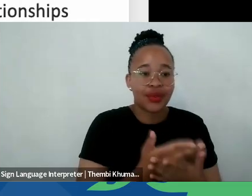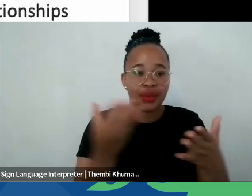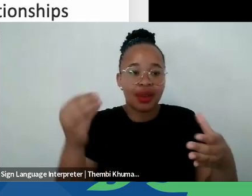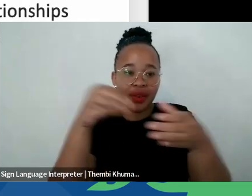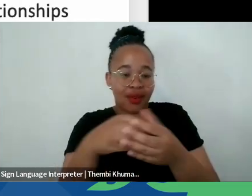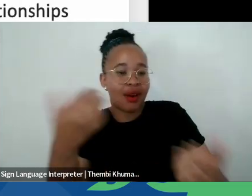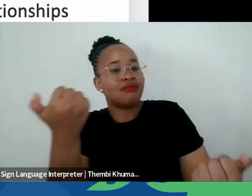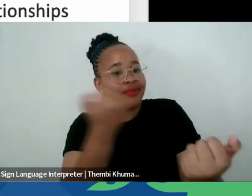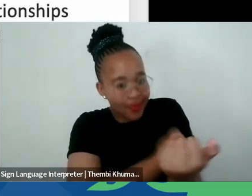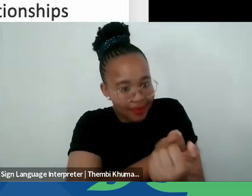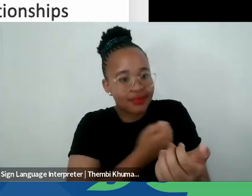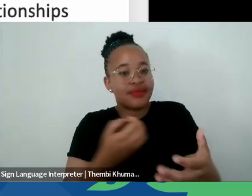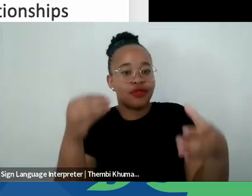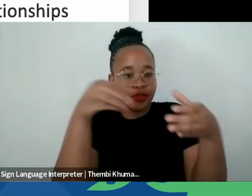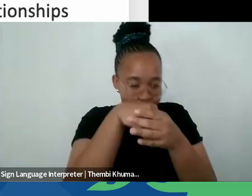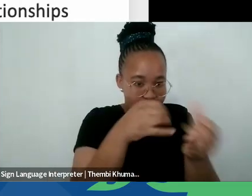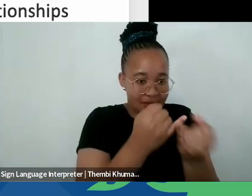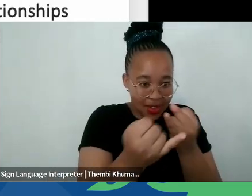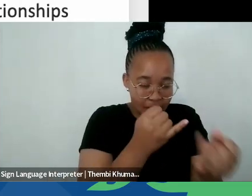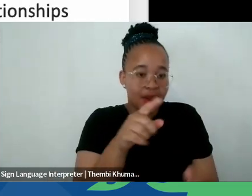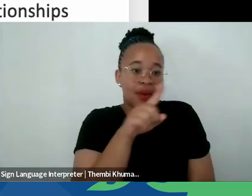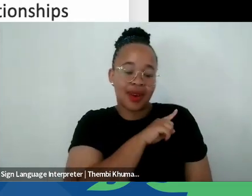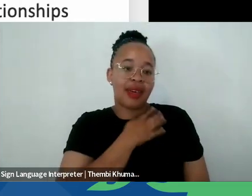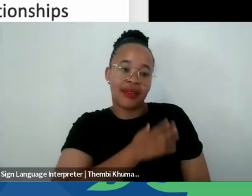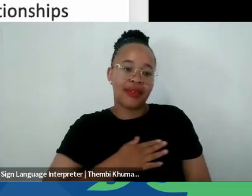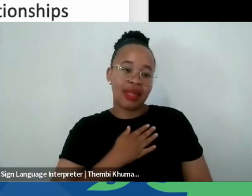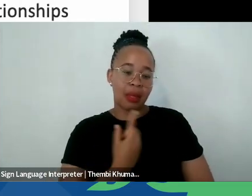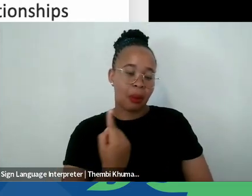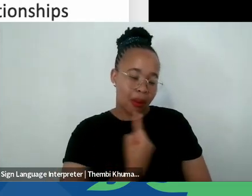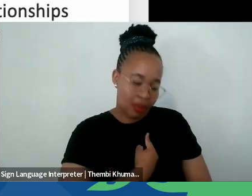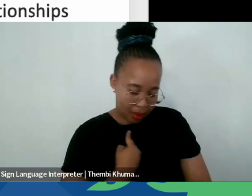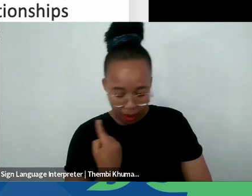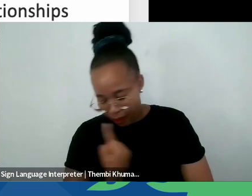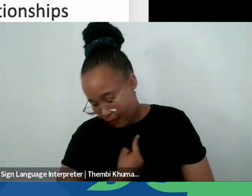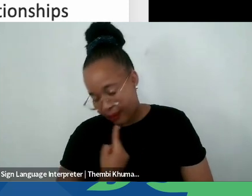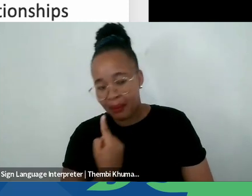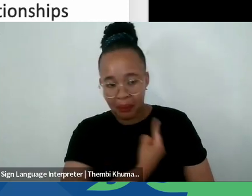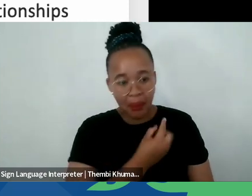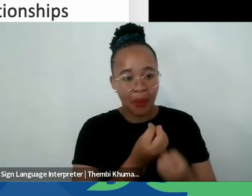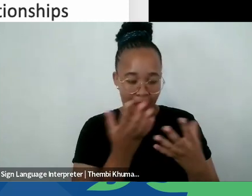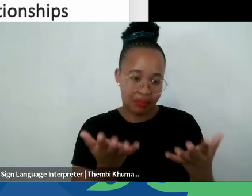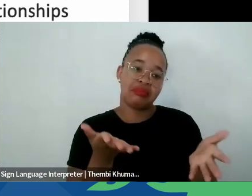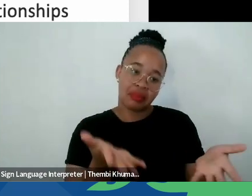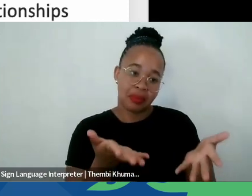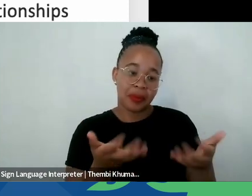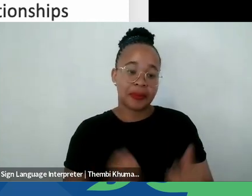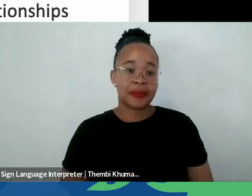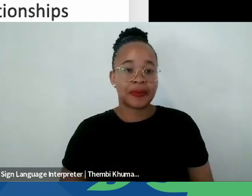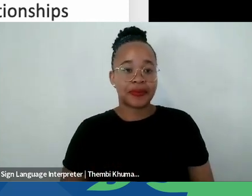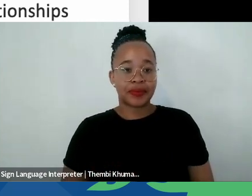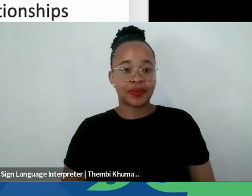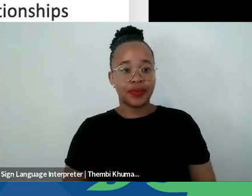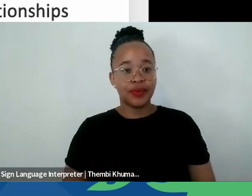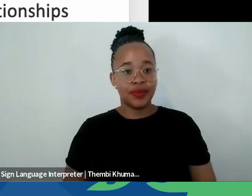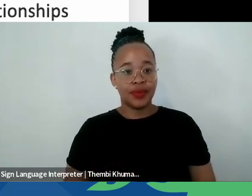sex. A lot of clients were raised in broken and dysfunctional families, and that have